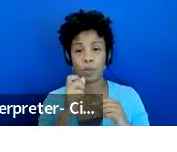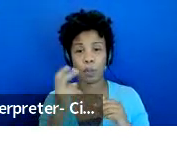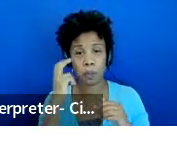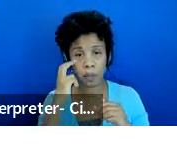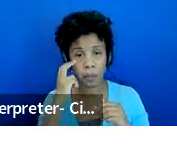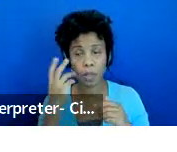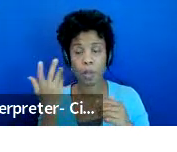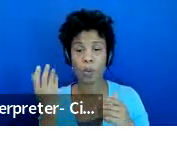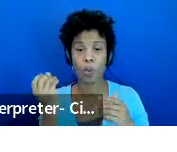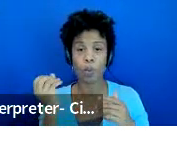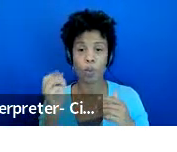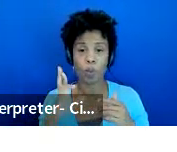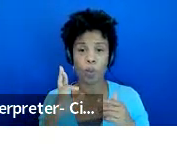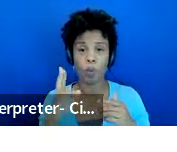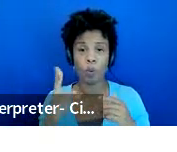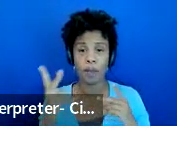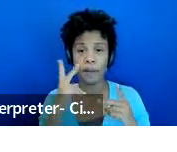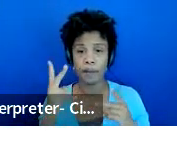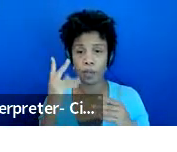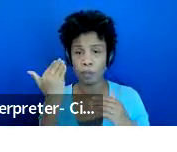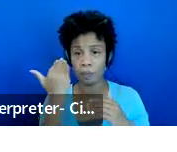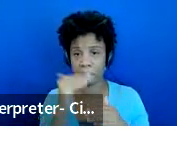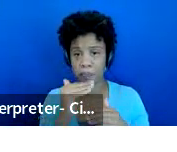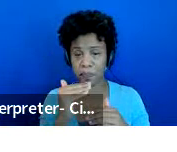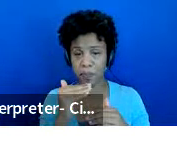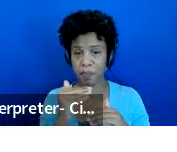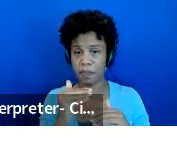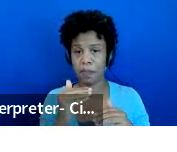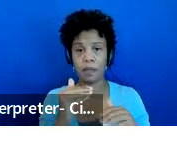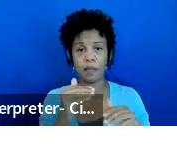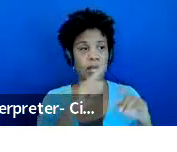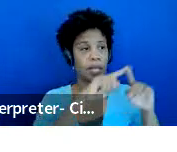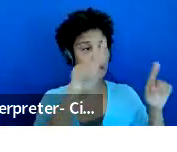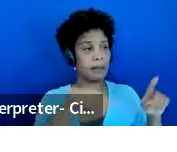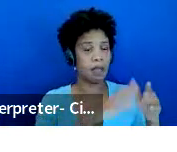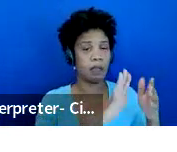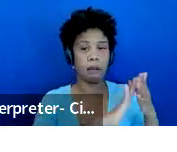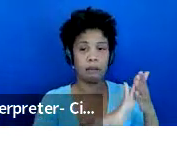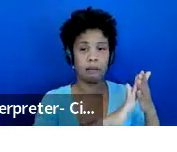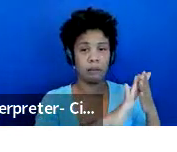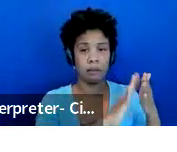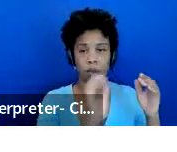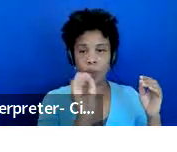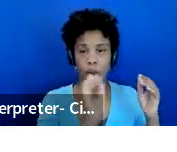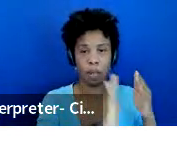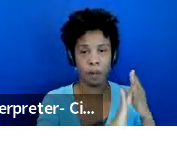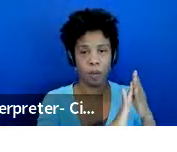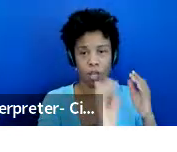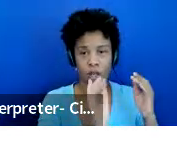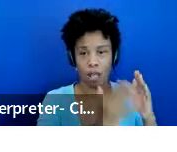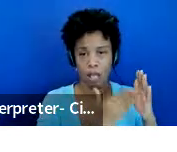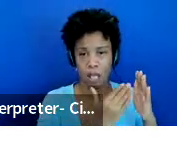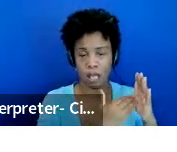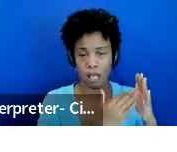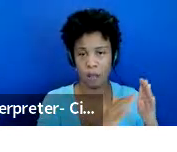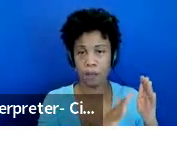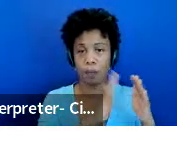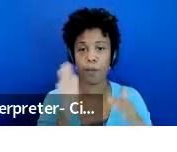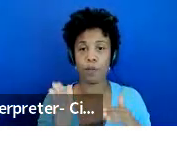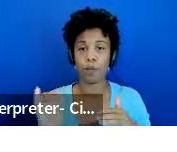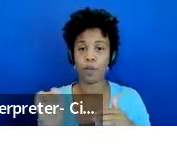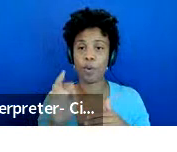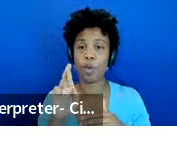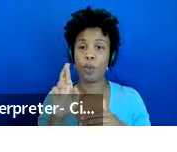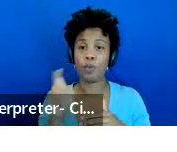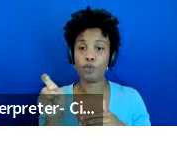limitations had no access to signage, and then prescription and other materials were unavailable in alternative